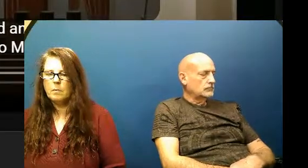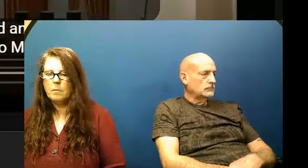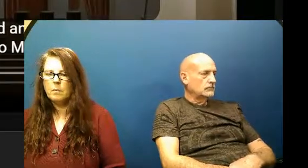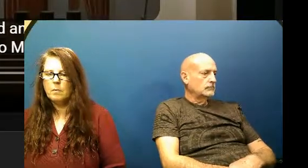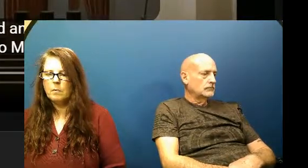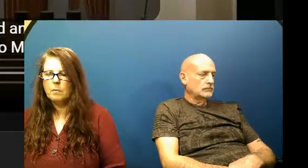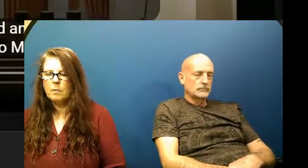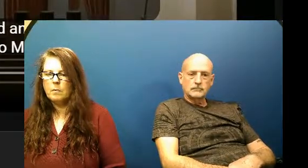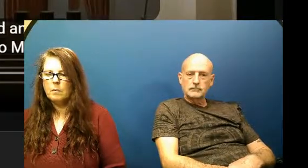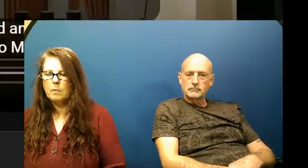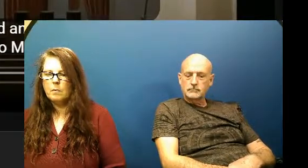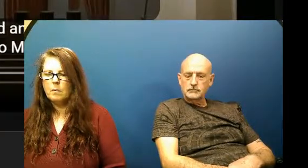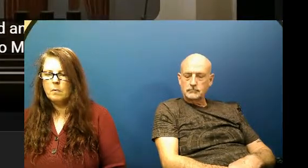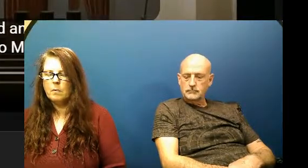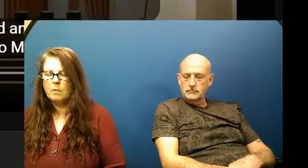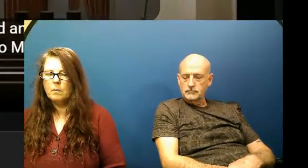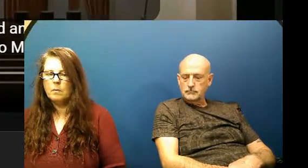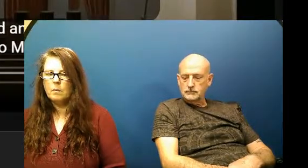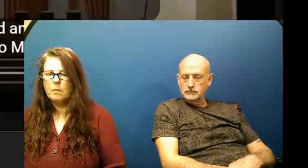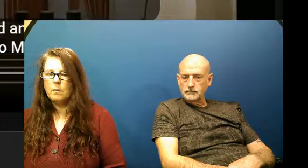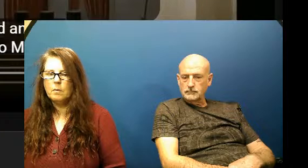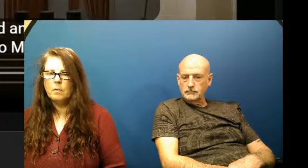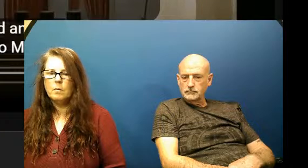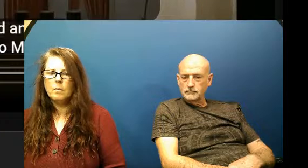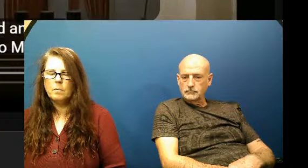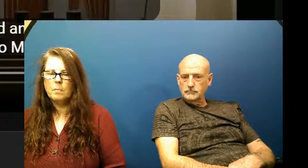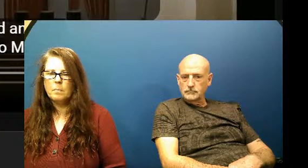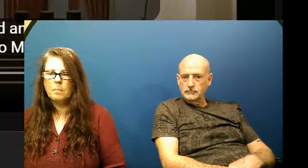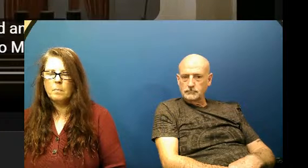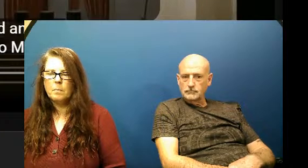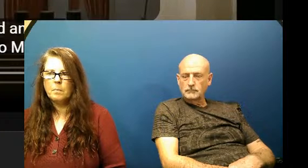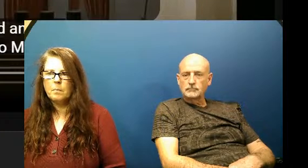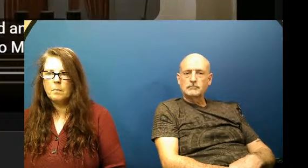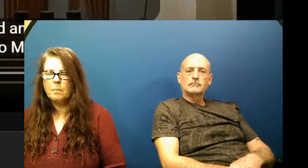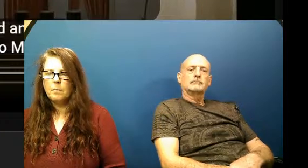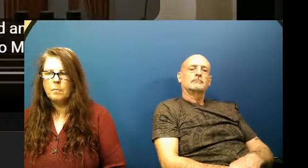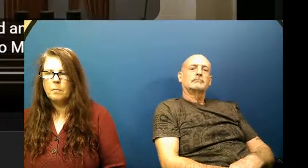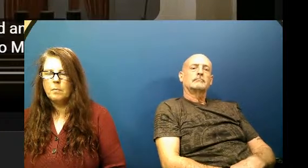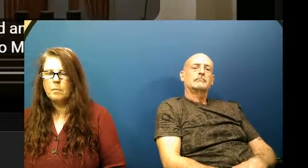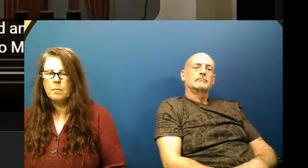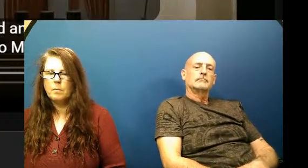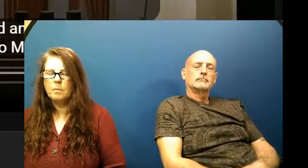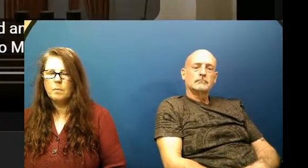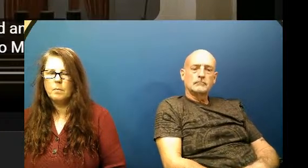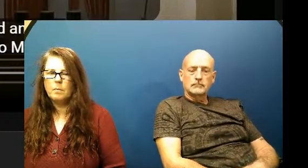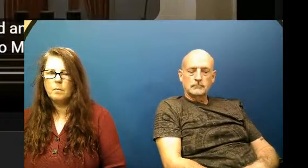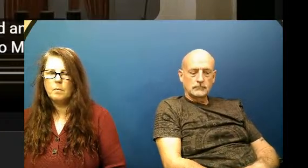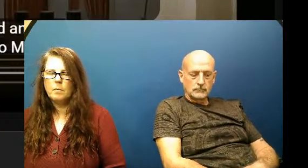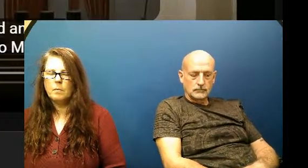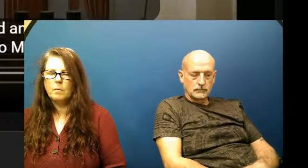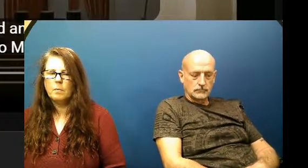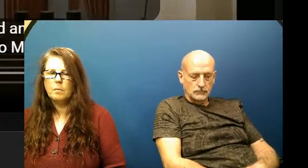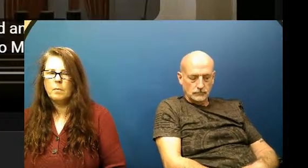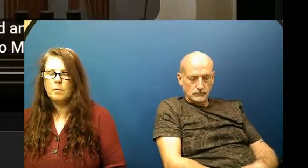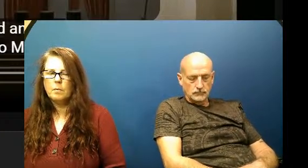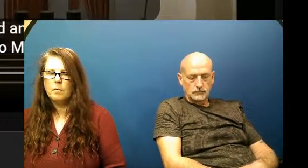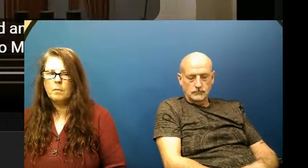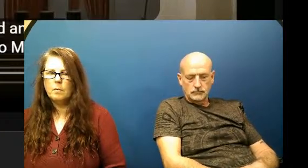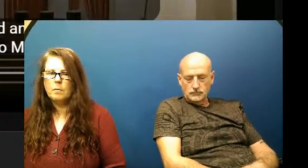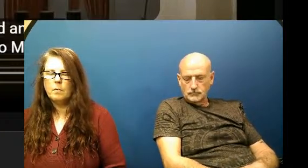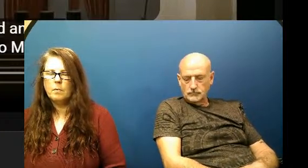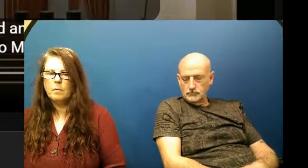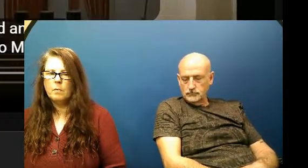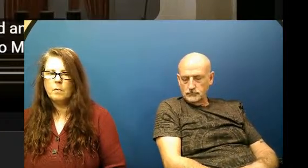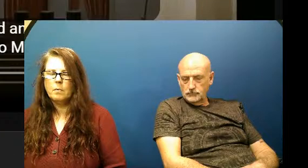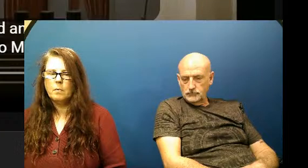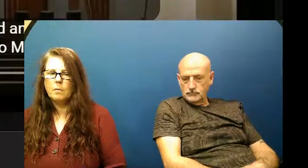readily infer that a regulation targeting that is actually aiming to target content. But I don't think the court could draw the same I'm not